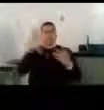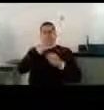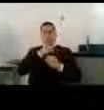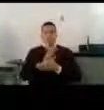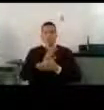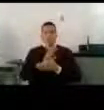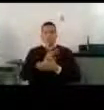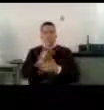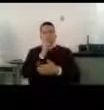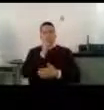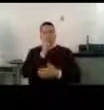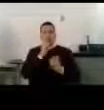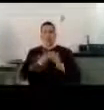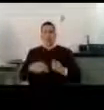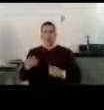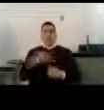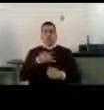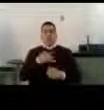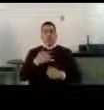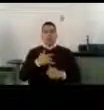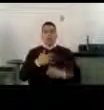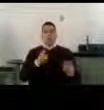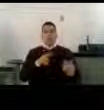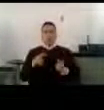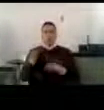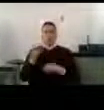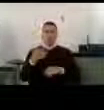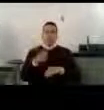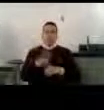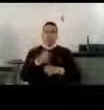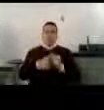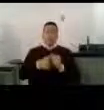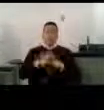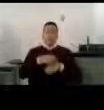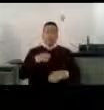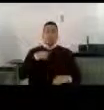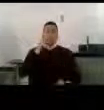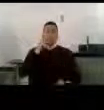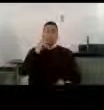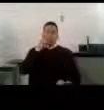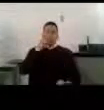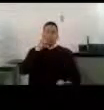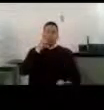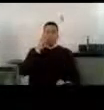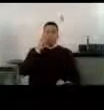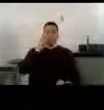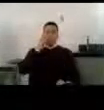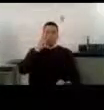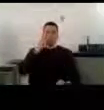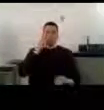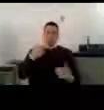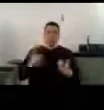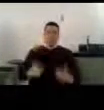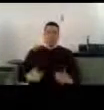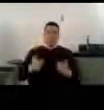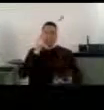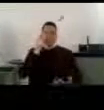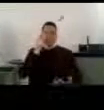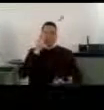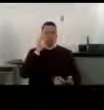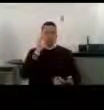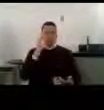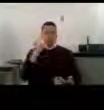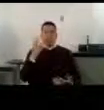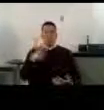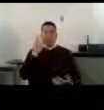how you all felt about it. I've watched it several times now, and of course I choke up every time. But I'm also, I'm a mom, and so